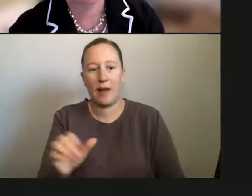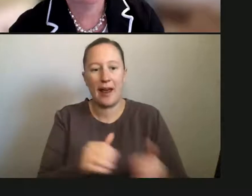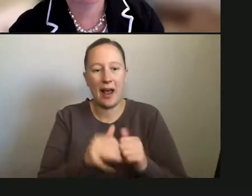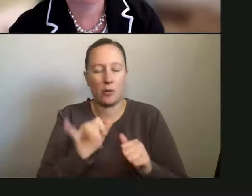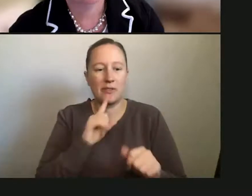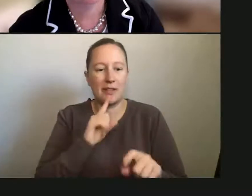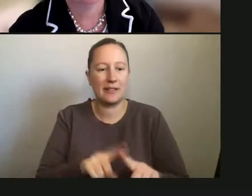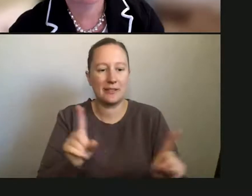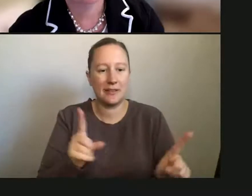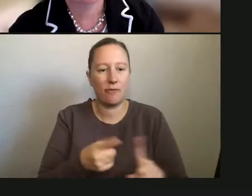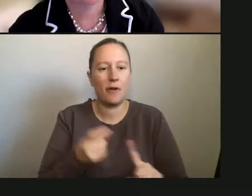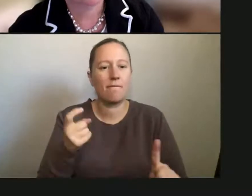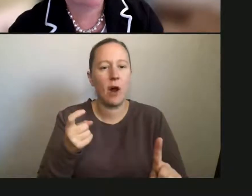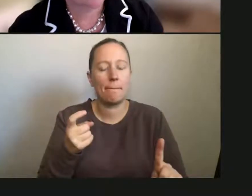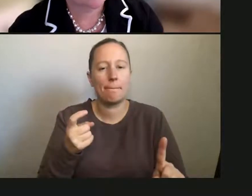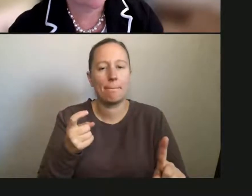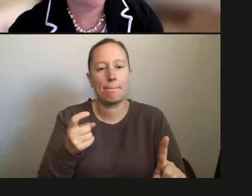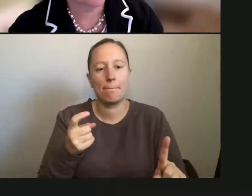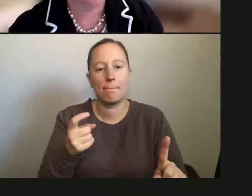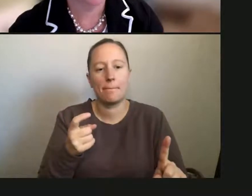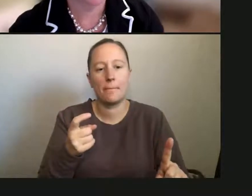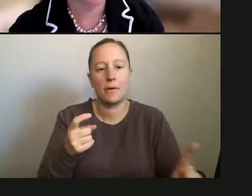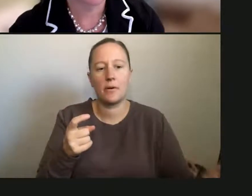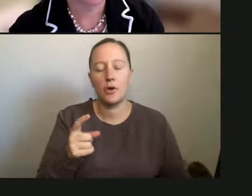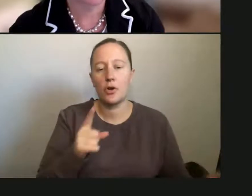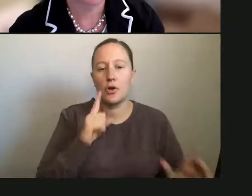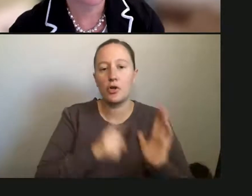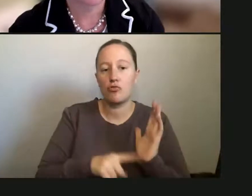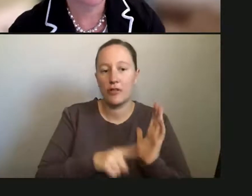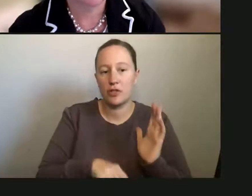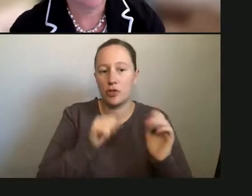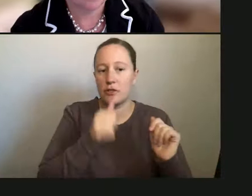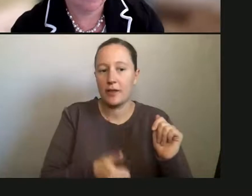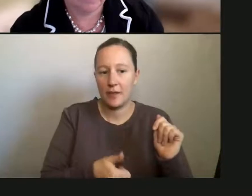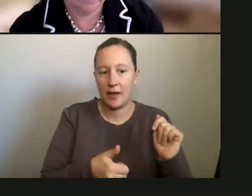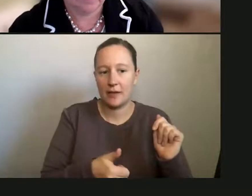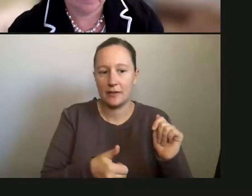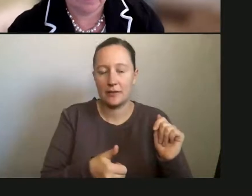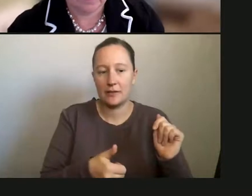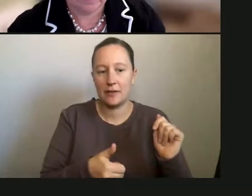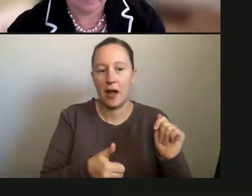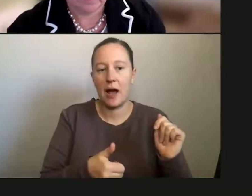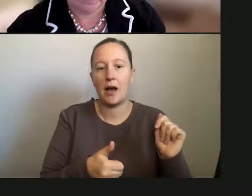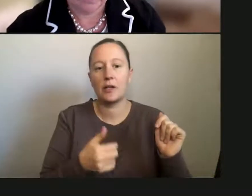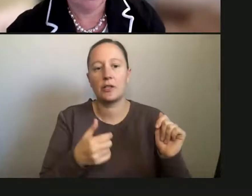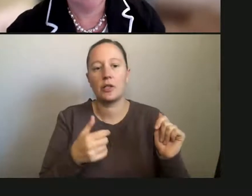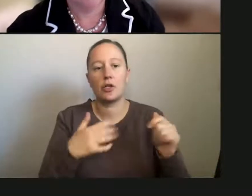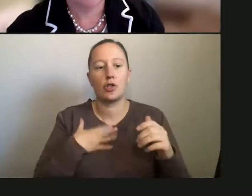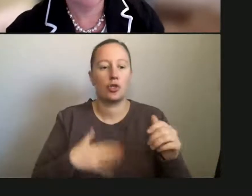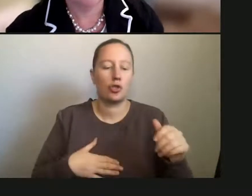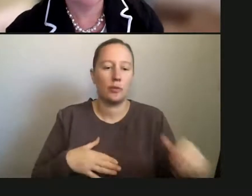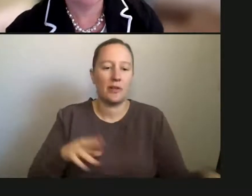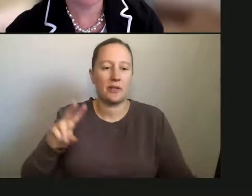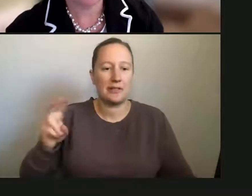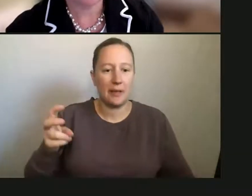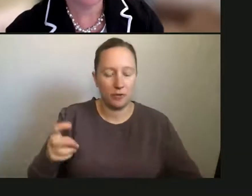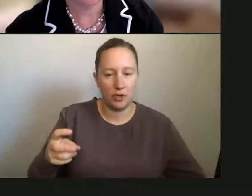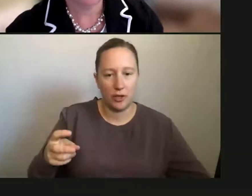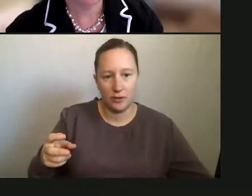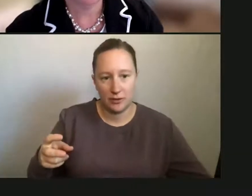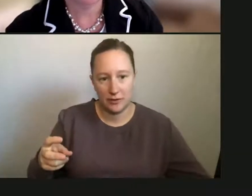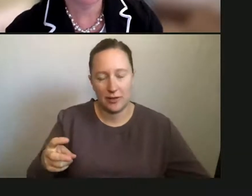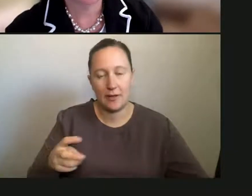different from research that is not human subjects research when using specimens that are secondary and